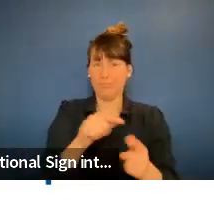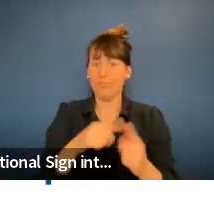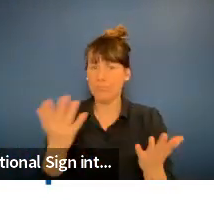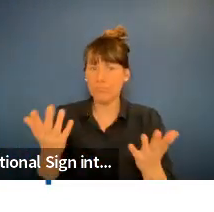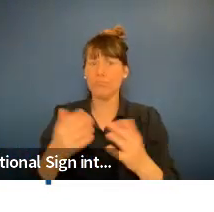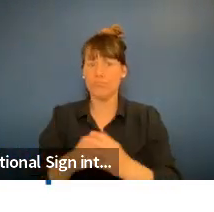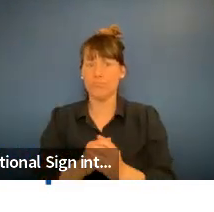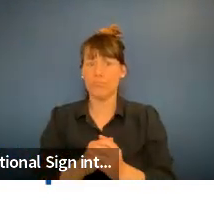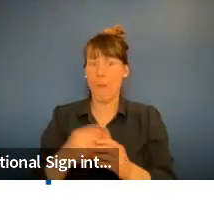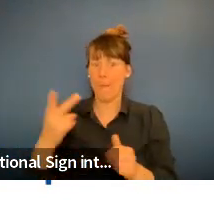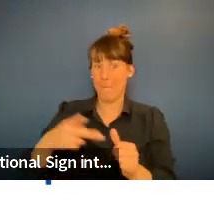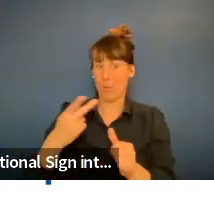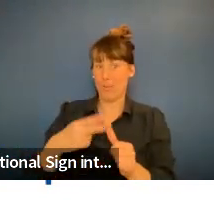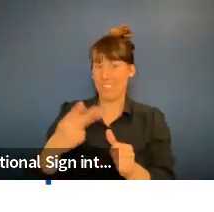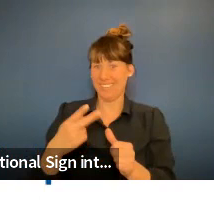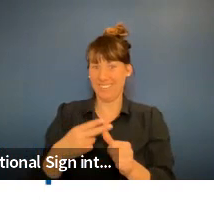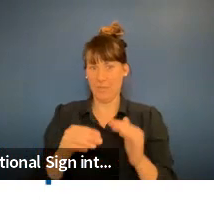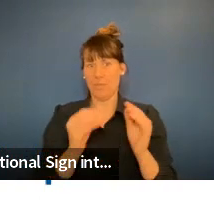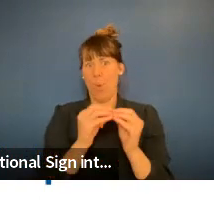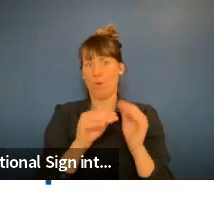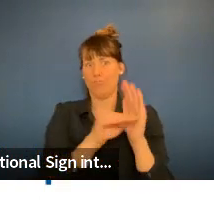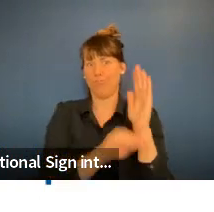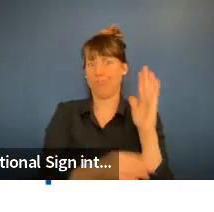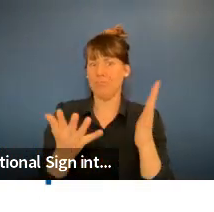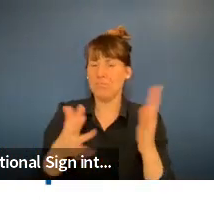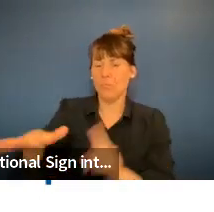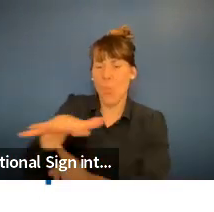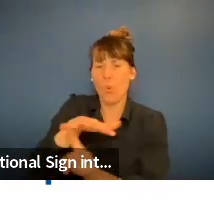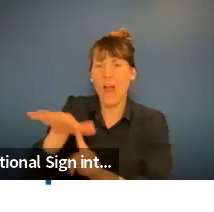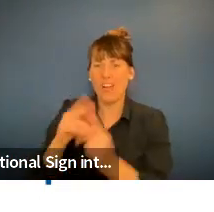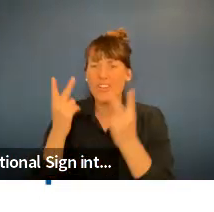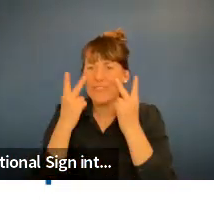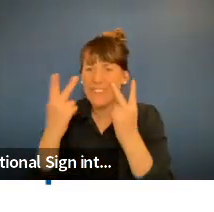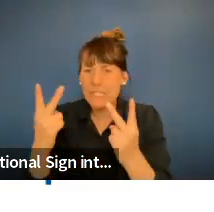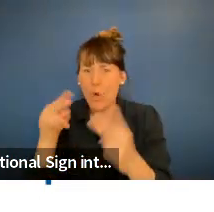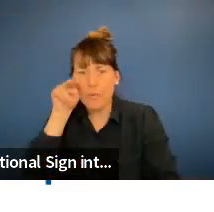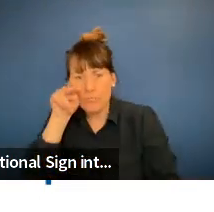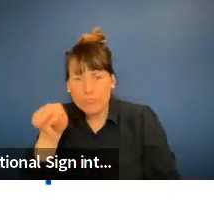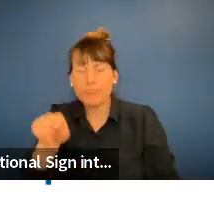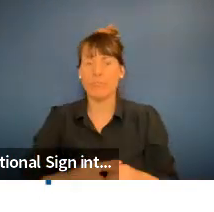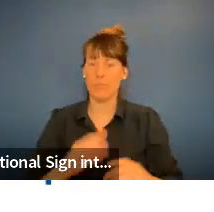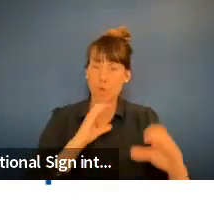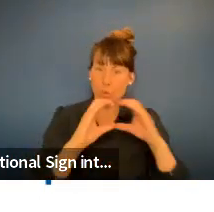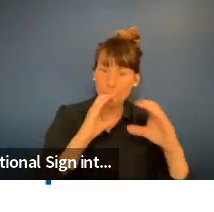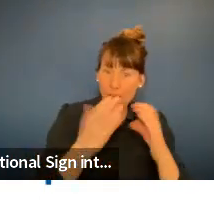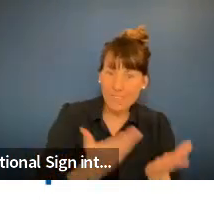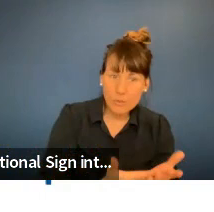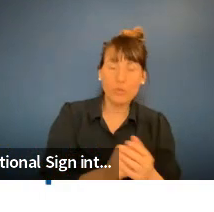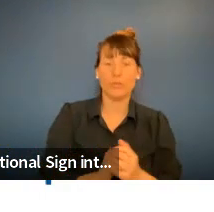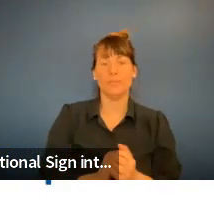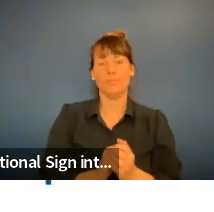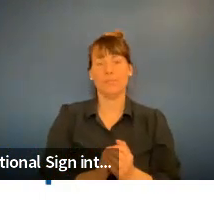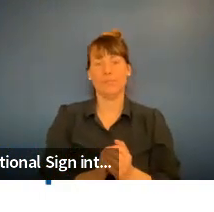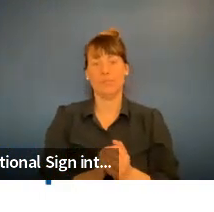After the adoption of the list in both the countries, both countries has significantly increased the assistive